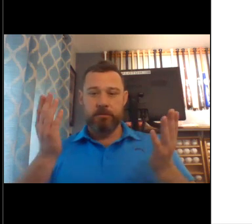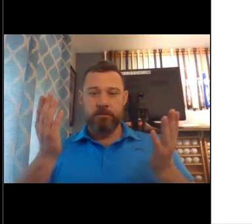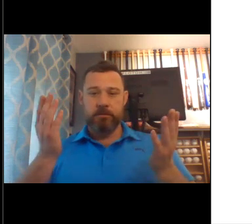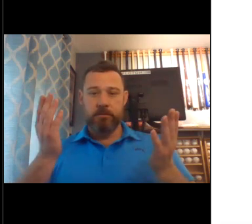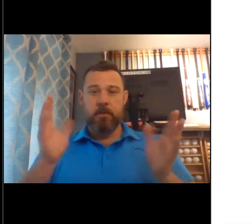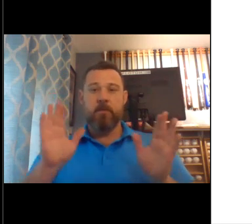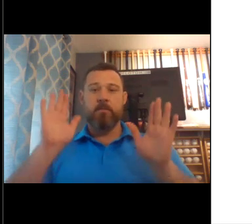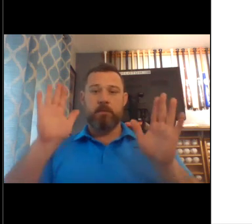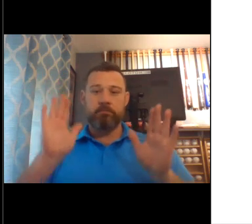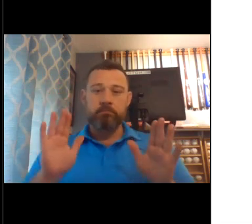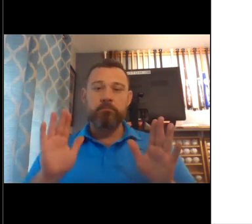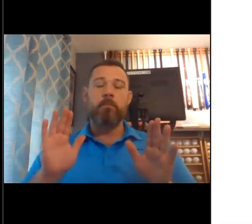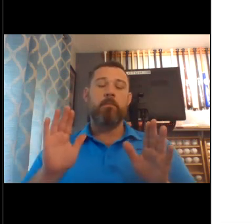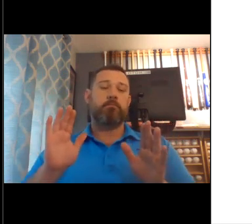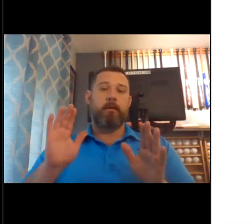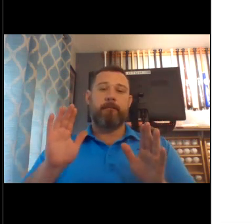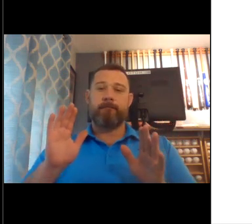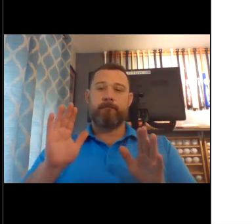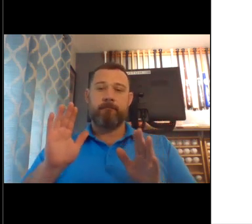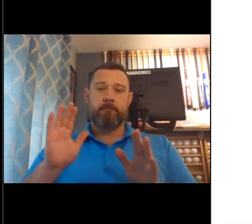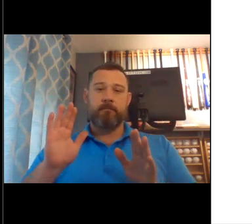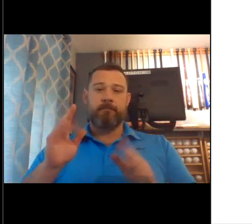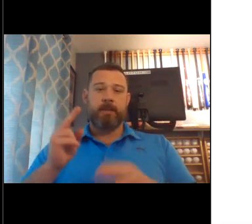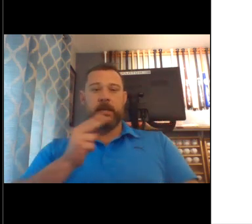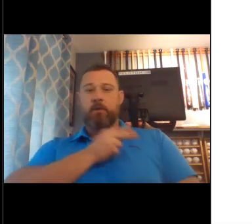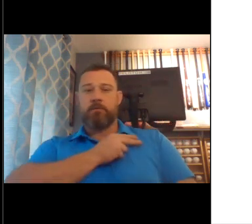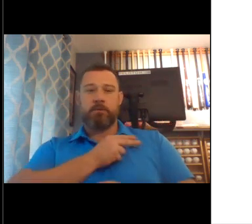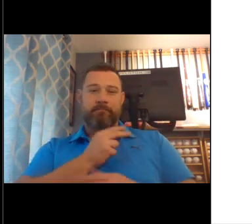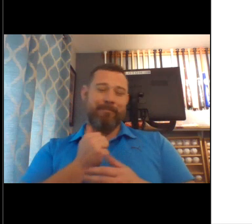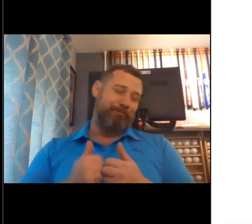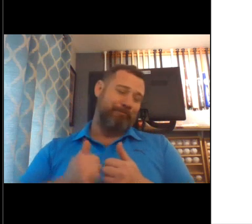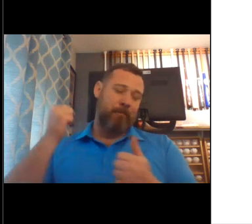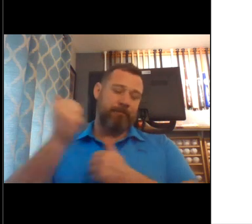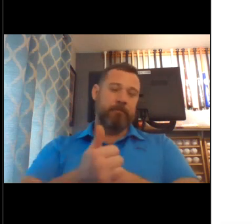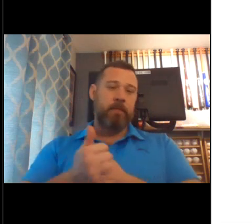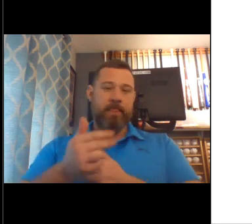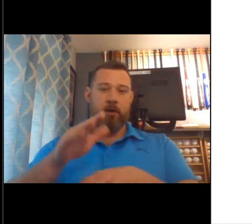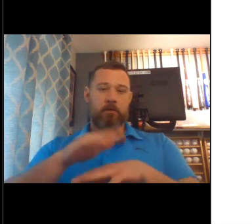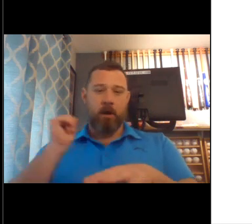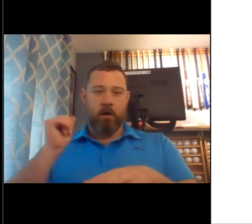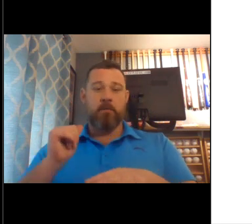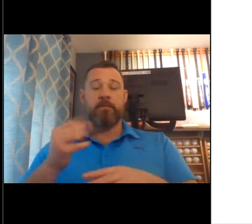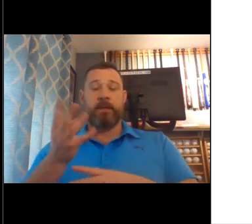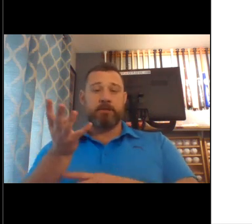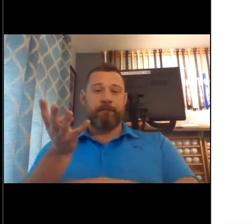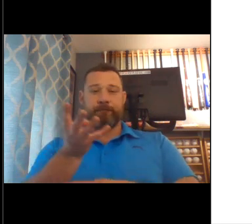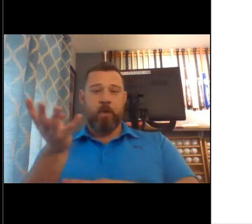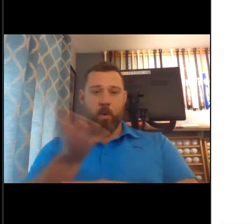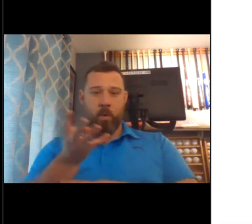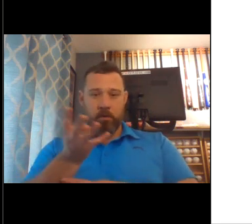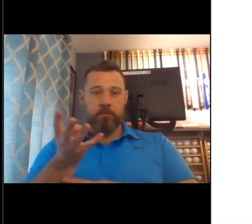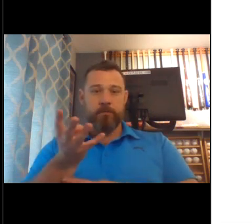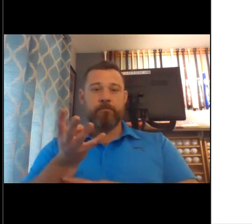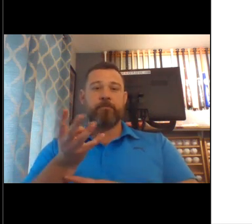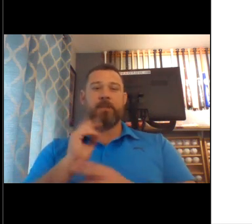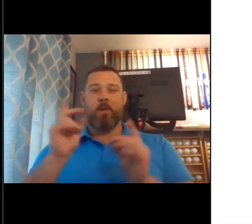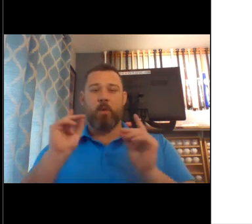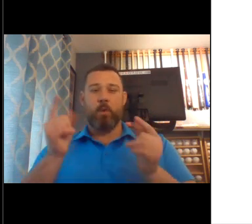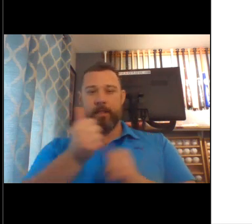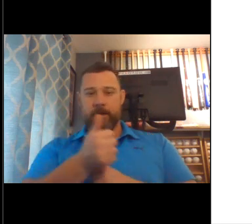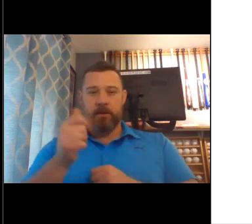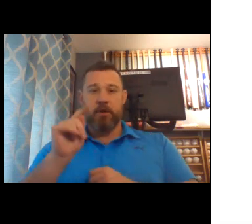extraordinary acts of heroism above and beyond the call of duty. And these 4 gentlemen truly did. I'll quickly go through each